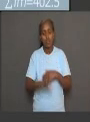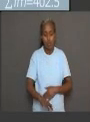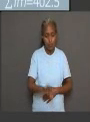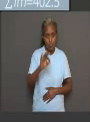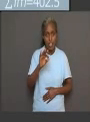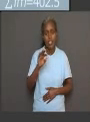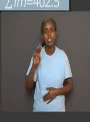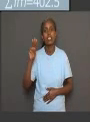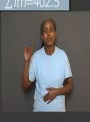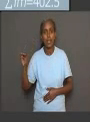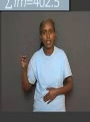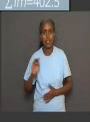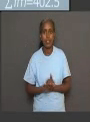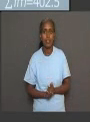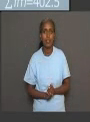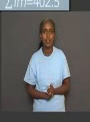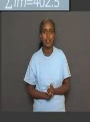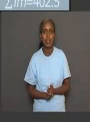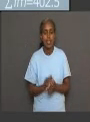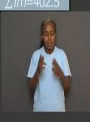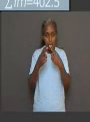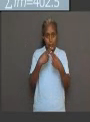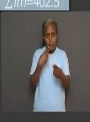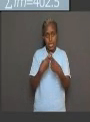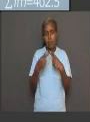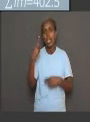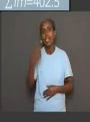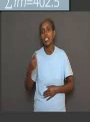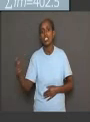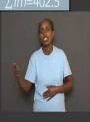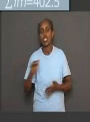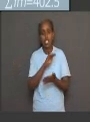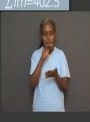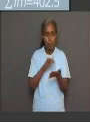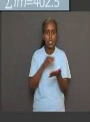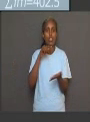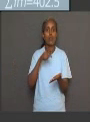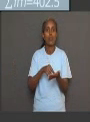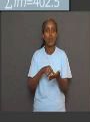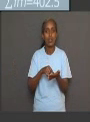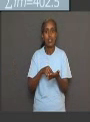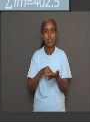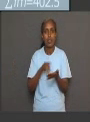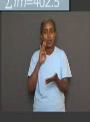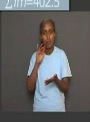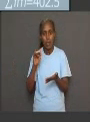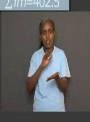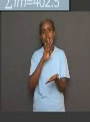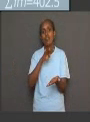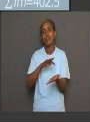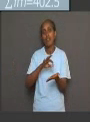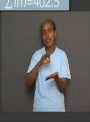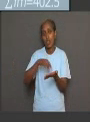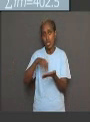the mean. Multiply each midpoint by its frequency